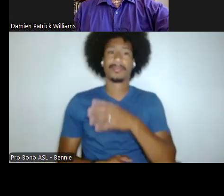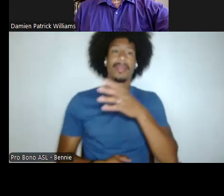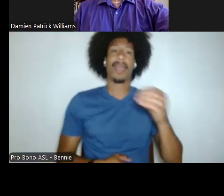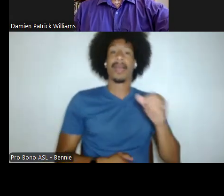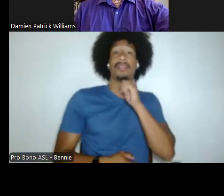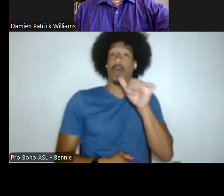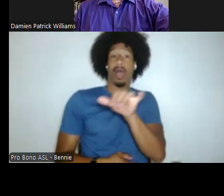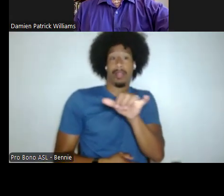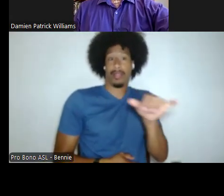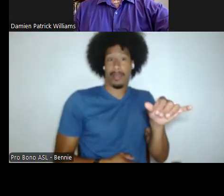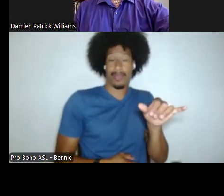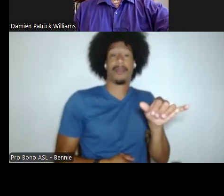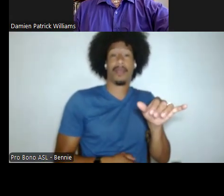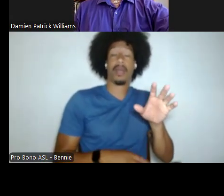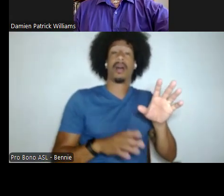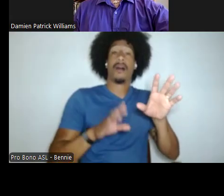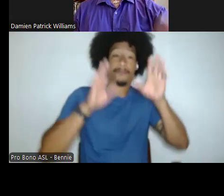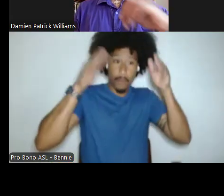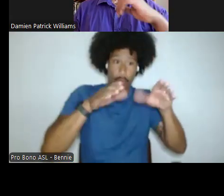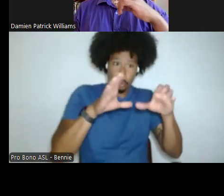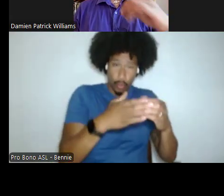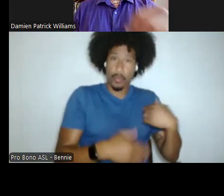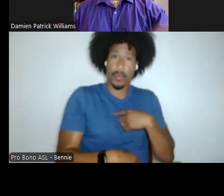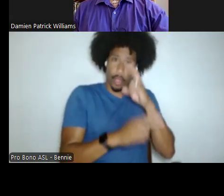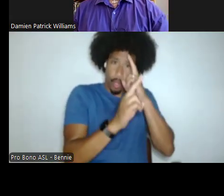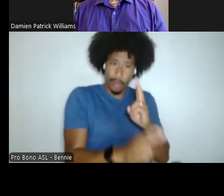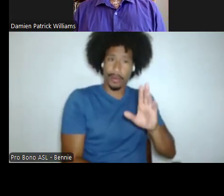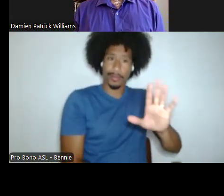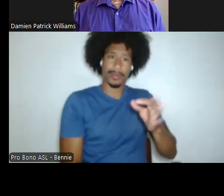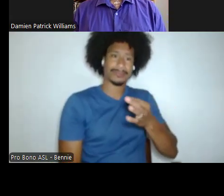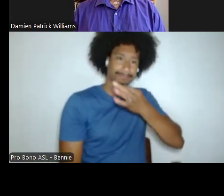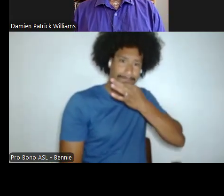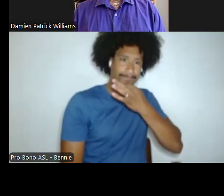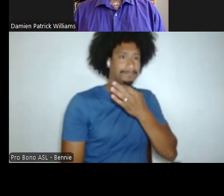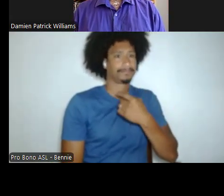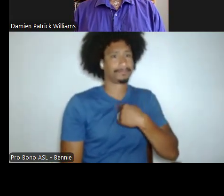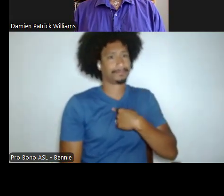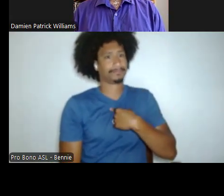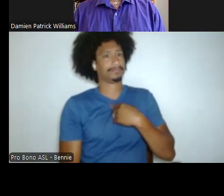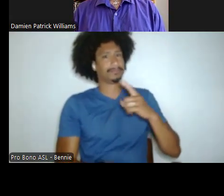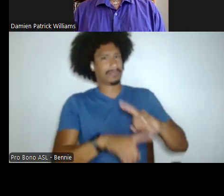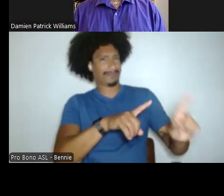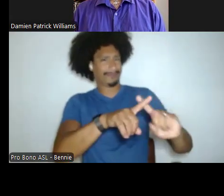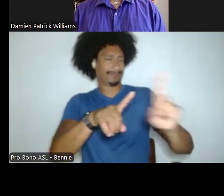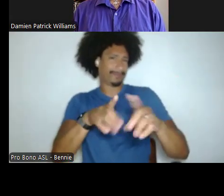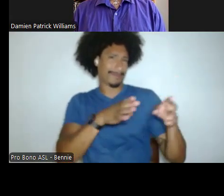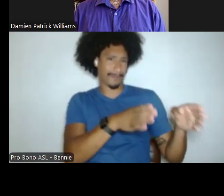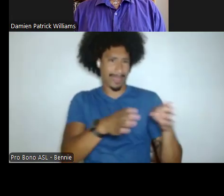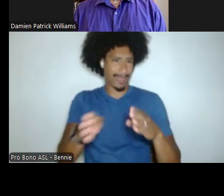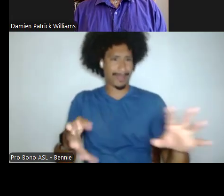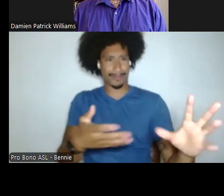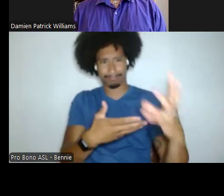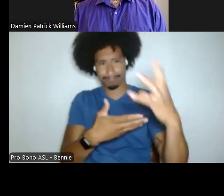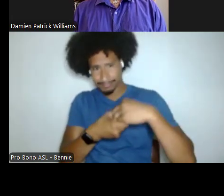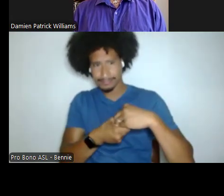we want in honoring their expertise. And we talk about our disabled consultants as experts about, lived experience,